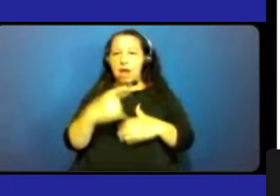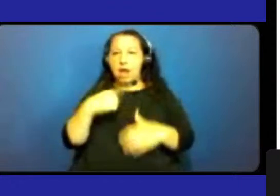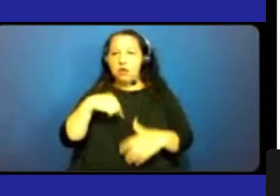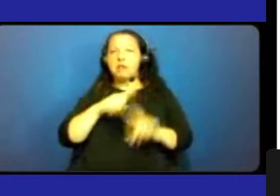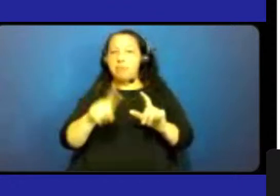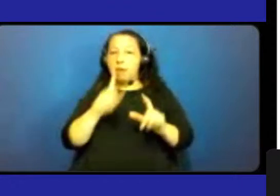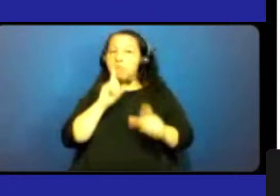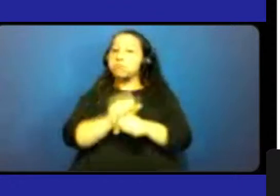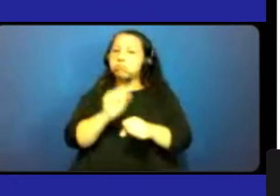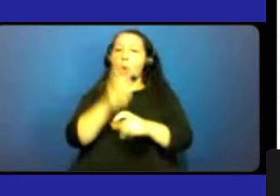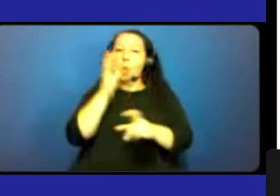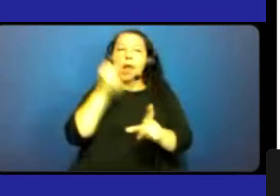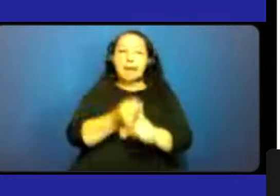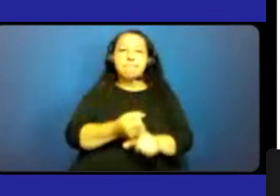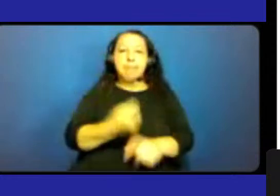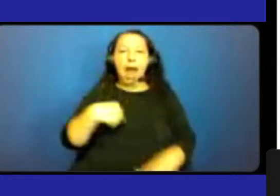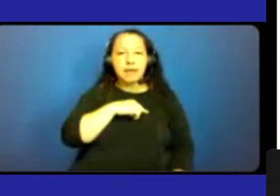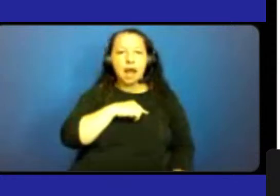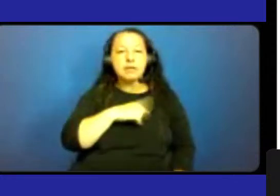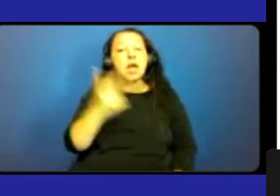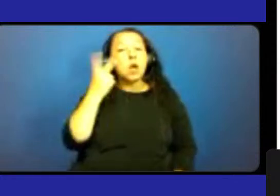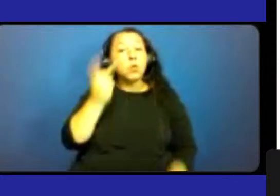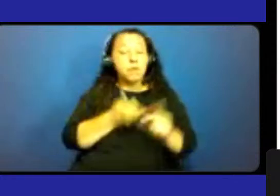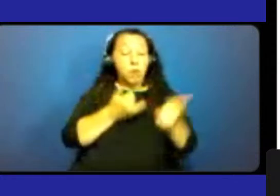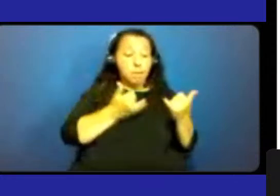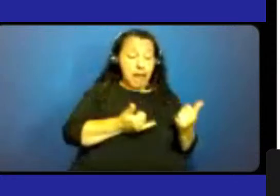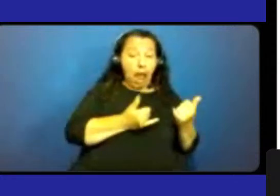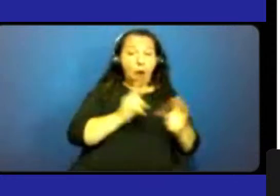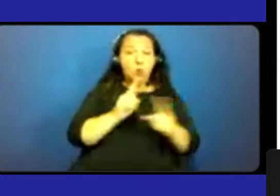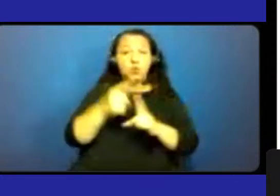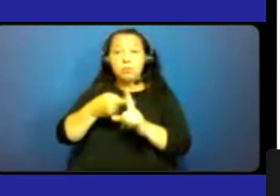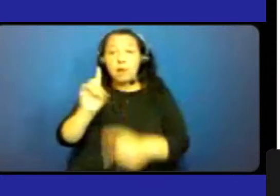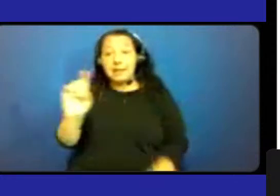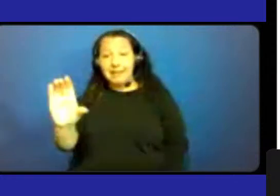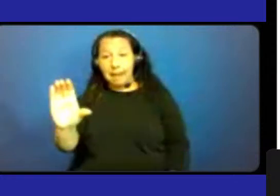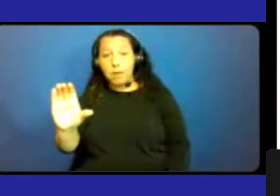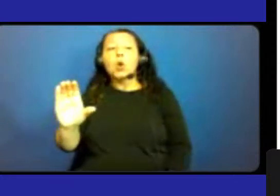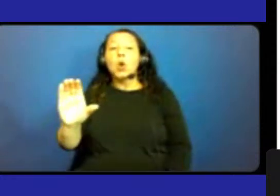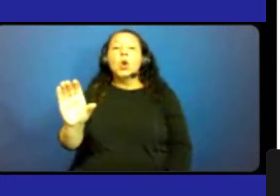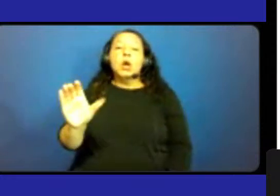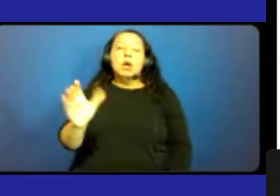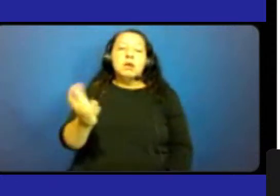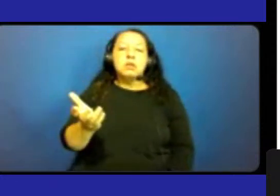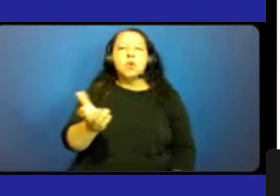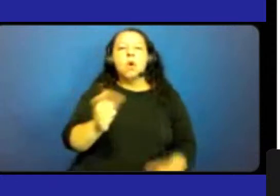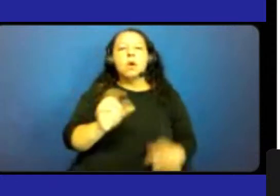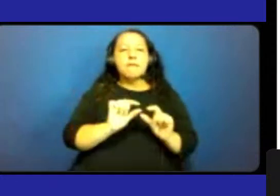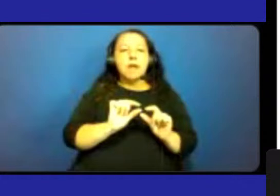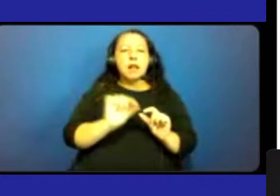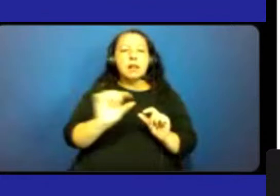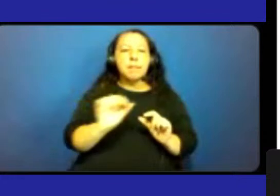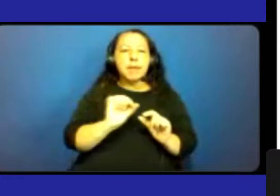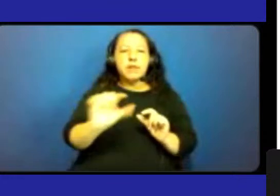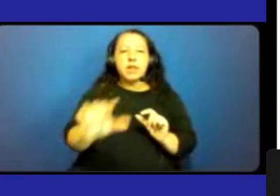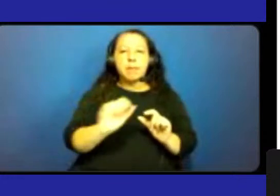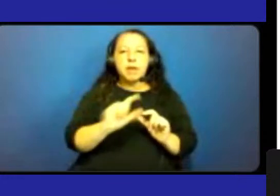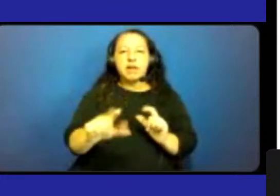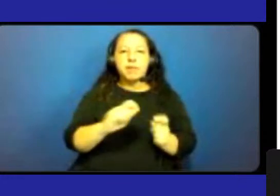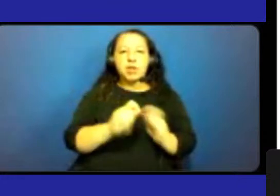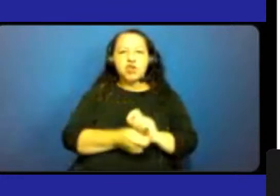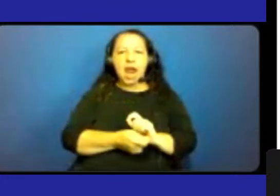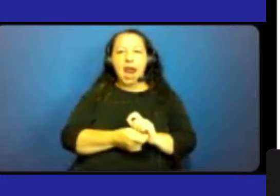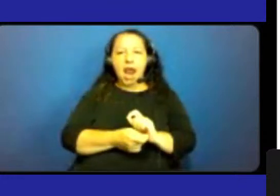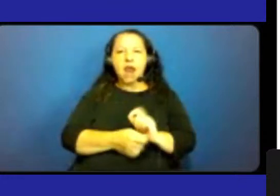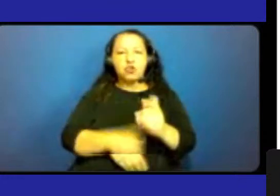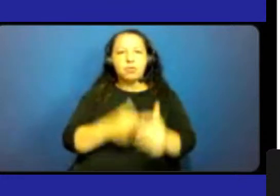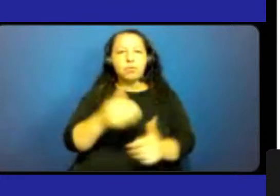you will see from now until December sort of doled out process by which the governor takes the bills that have passed